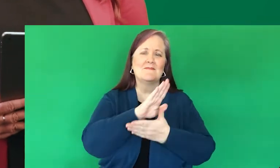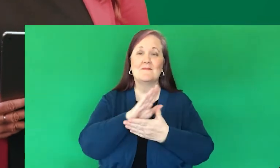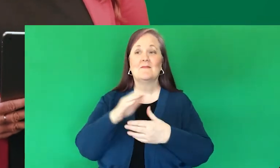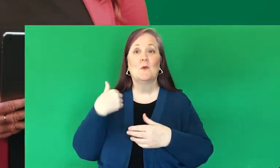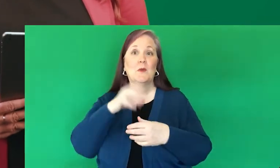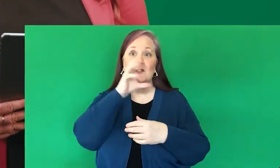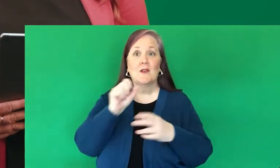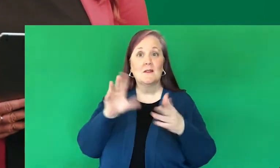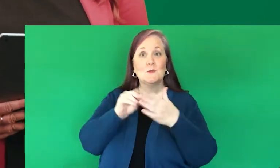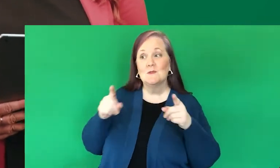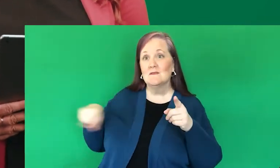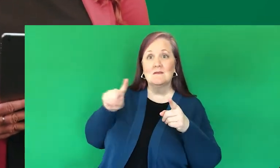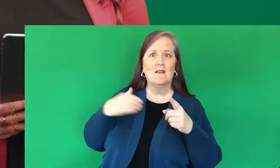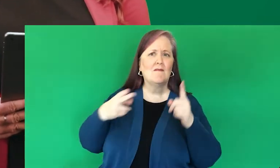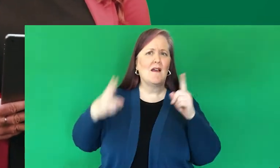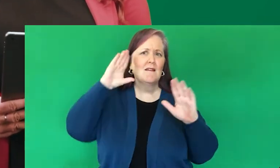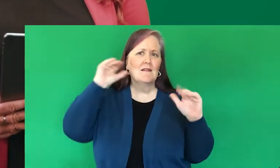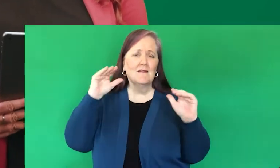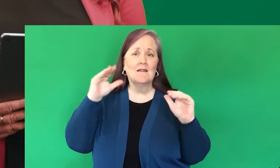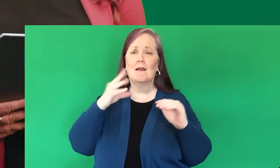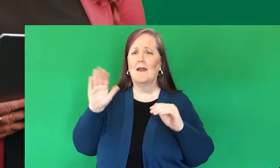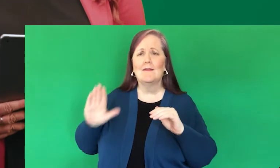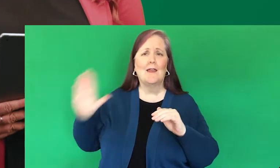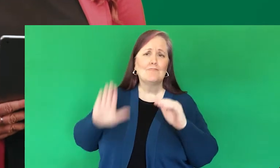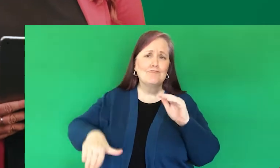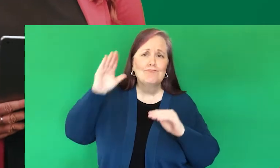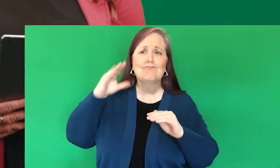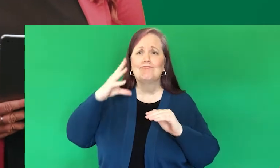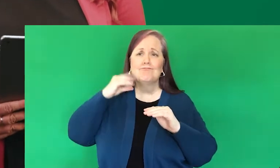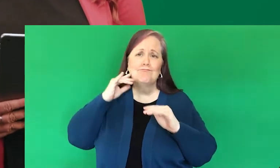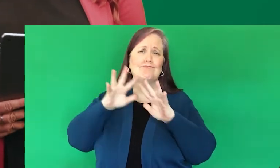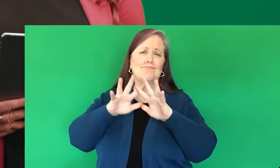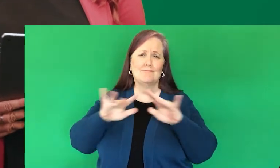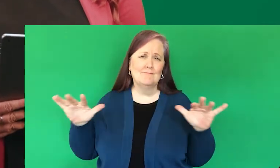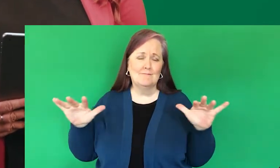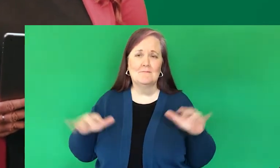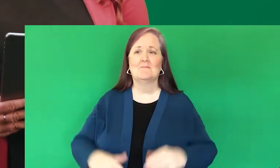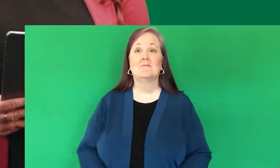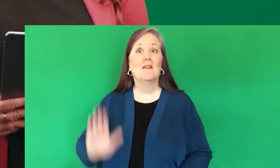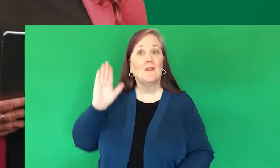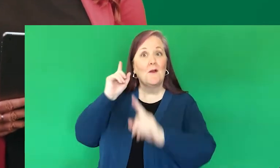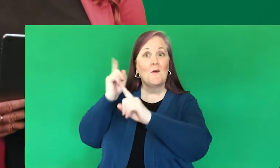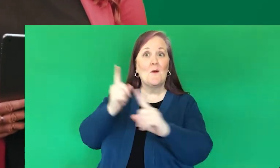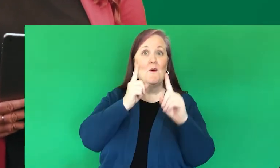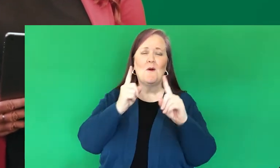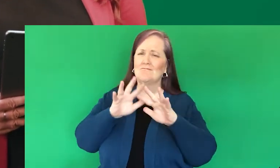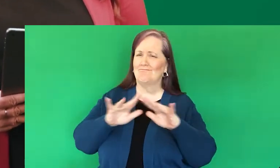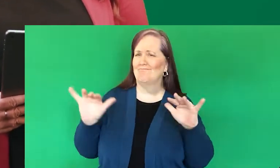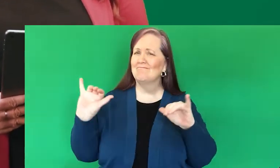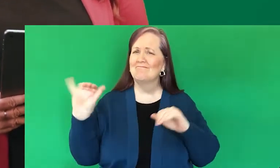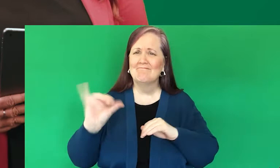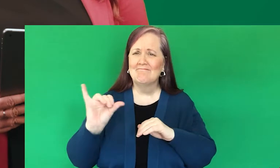that attracts students who have high expectations and a diversity of backgrounds, life experiences, and future